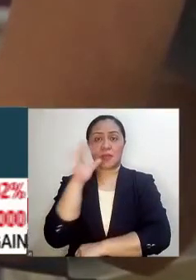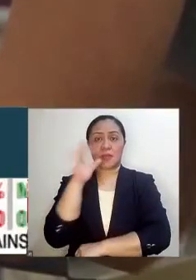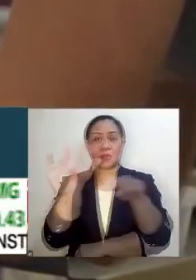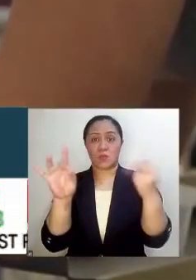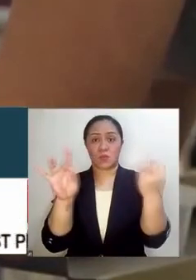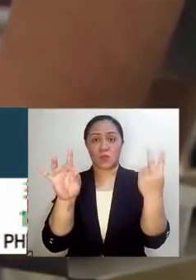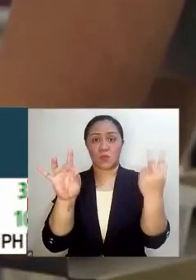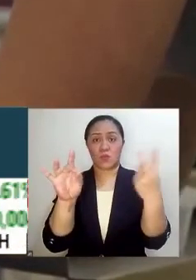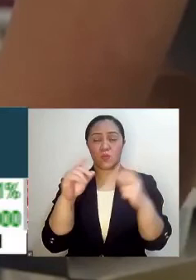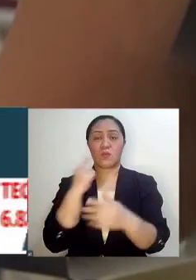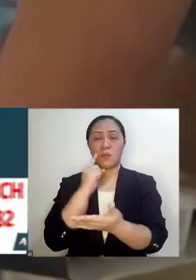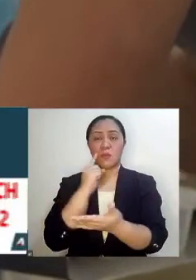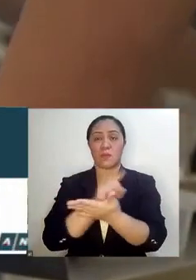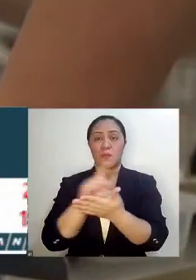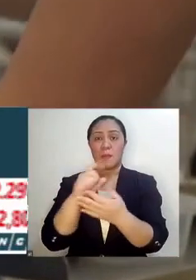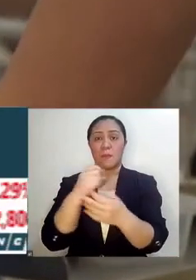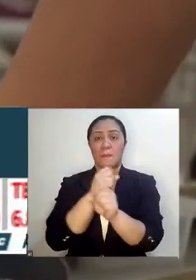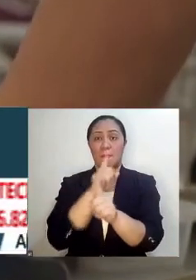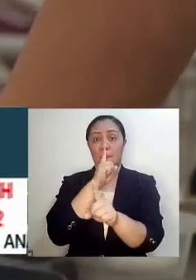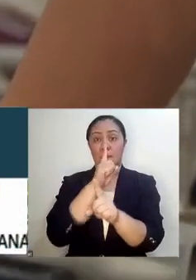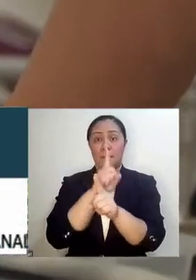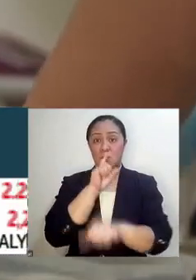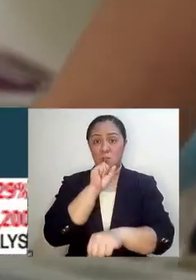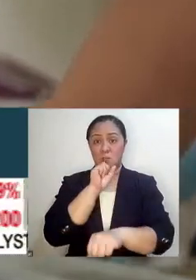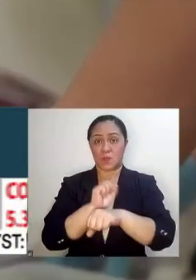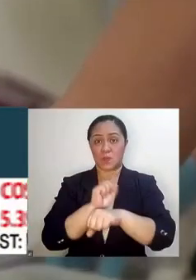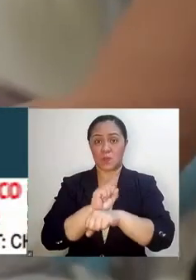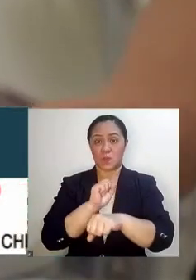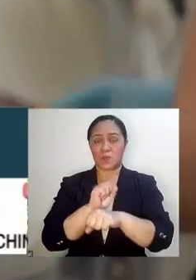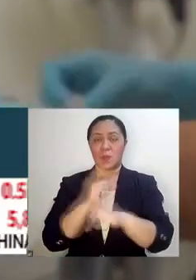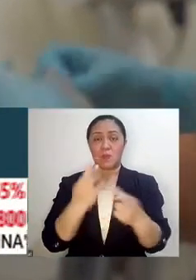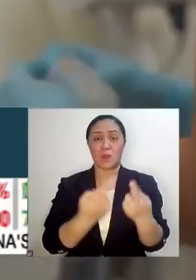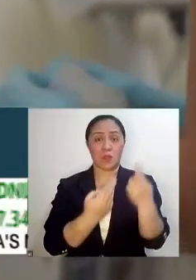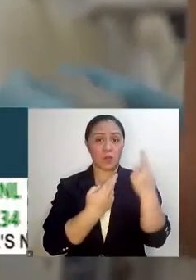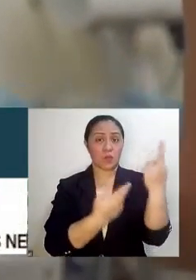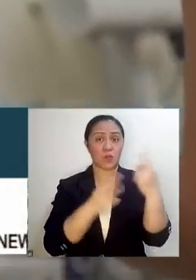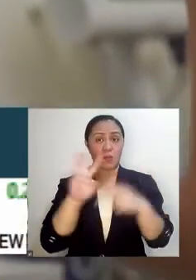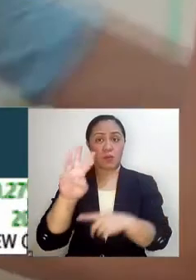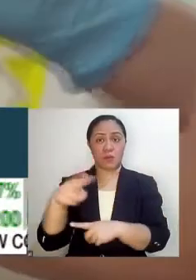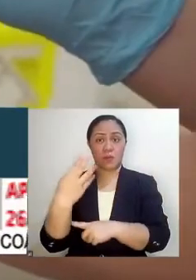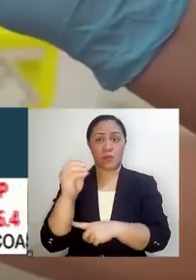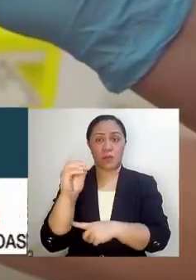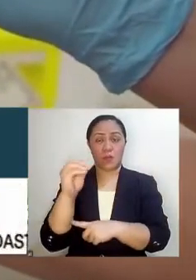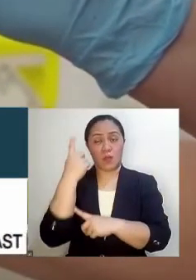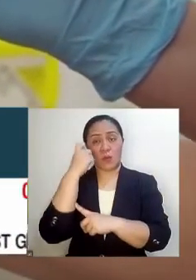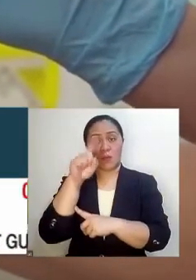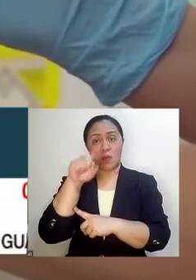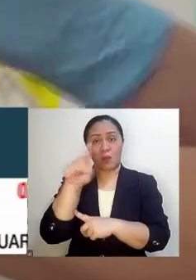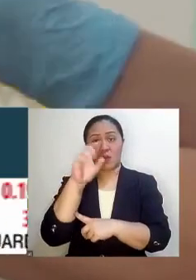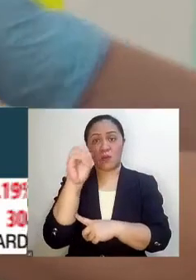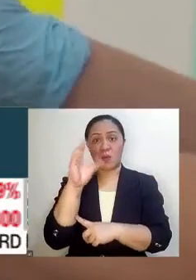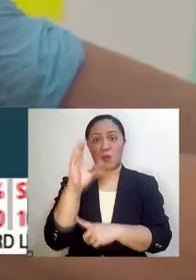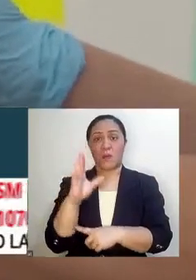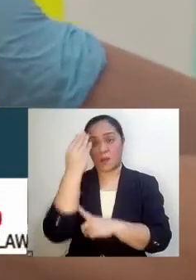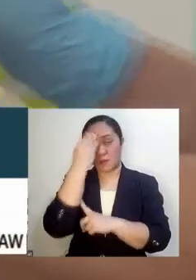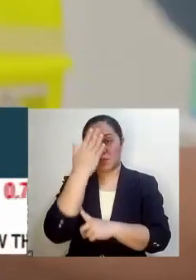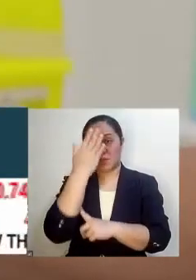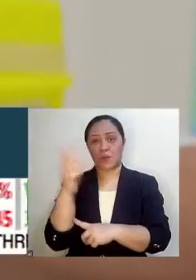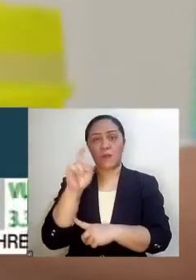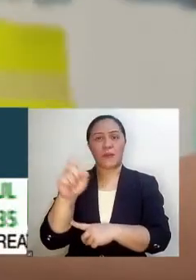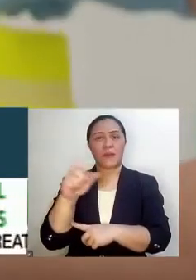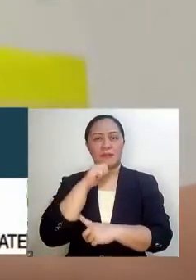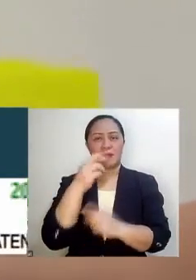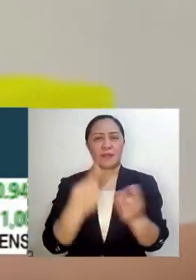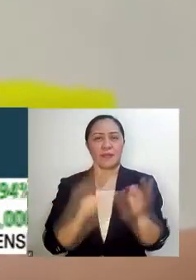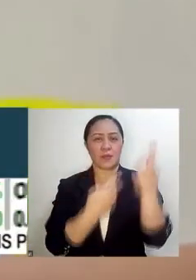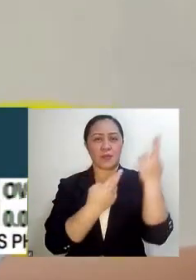its efficacy. In its interim recommendations, the WHO panel also said there is no reason not to recommend